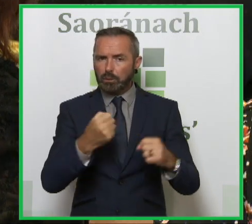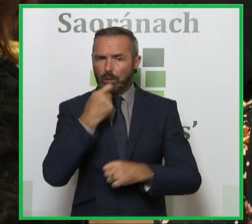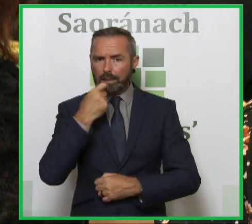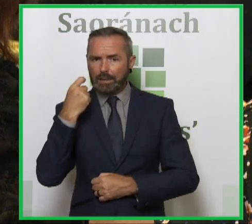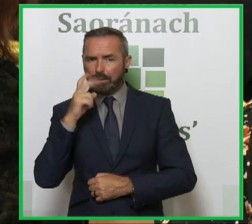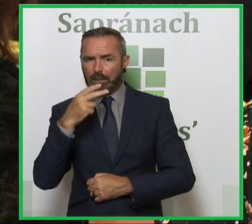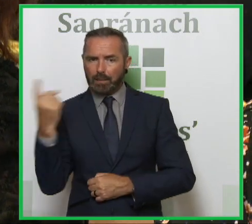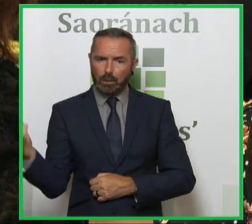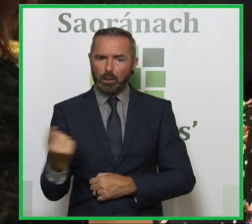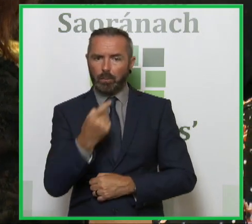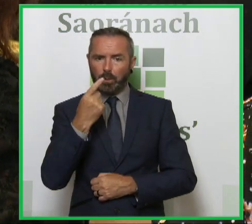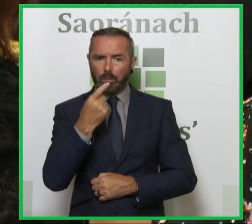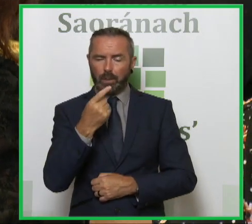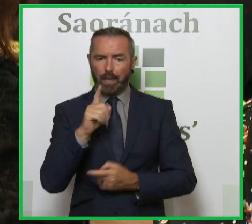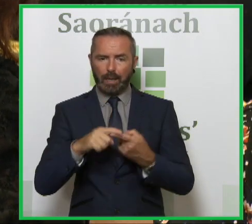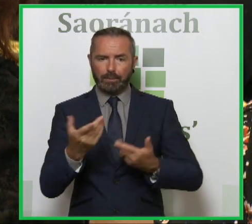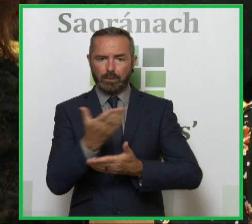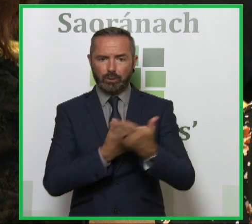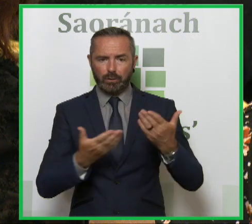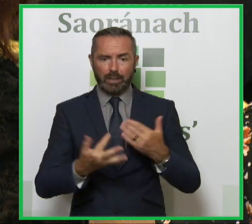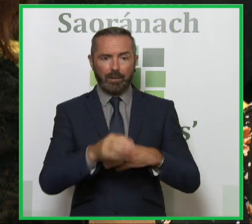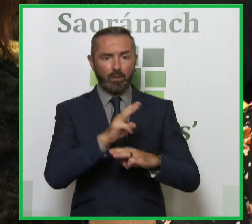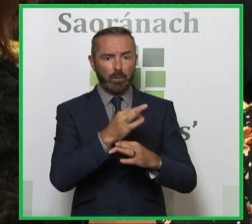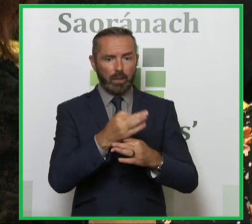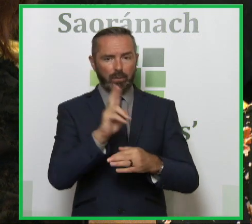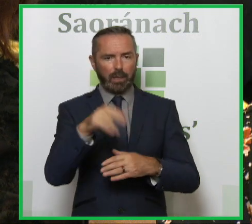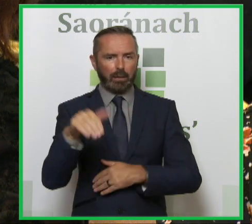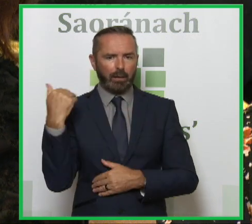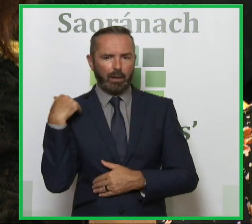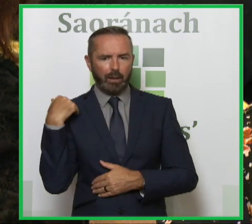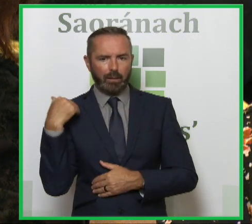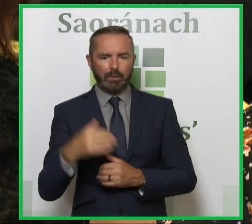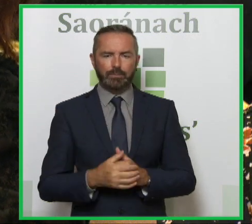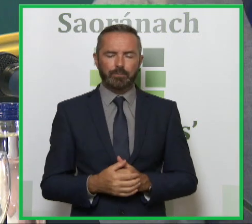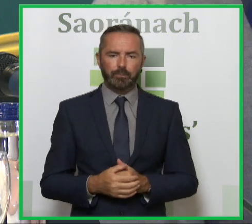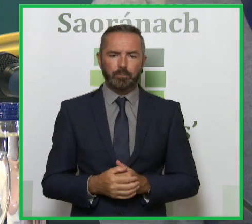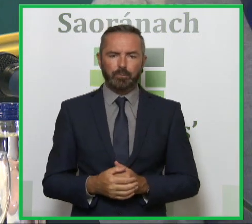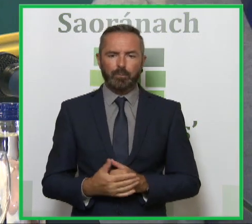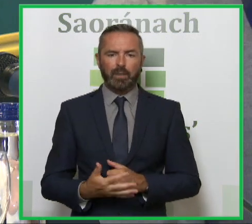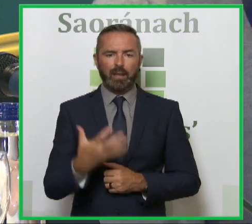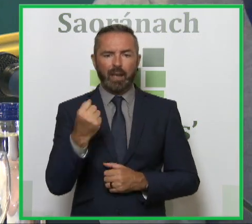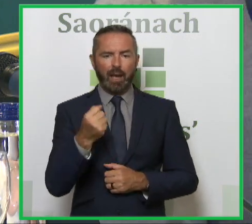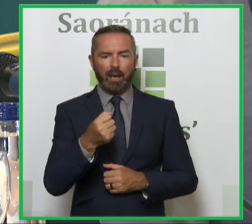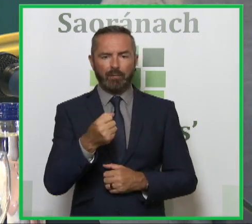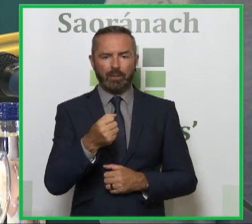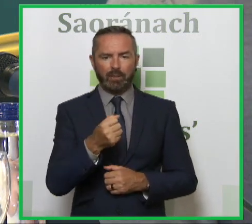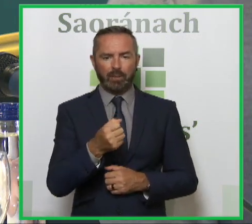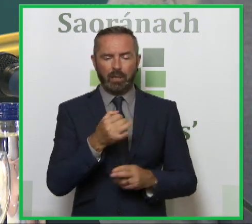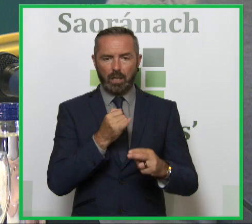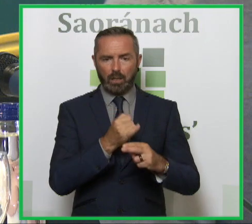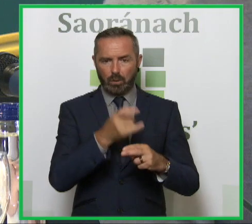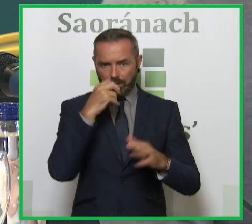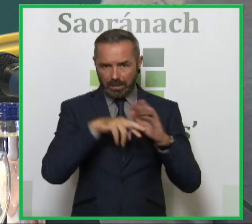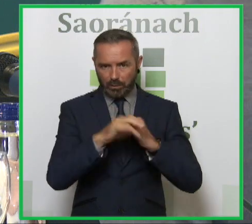and talk to them about it, or if there's a parent that they can go to, that they can go to them about it. And having the school teach it means that they know that there's someone